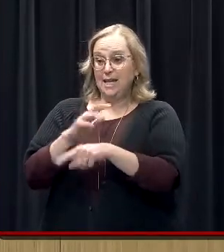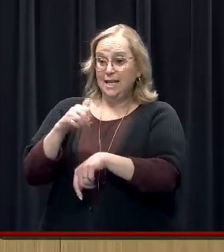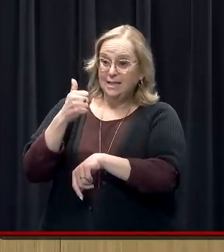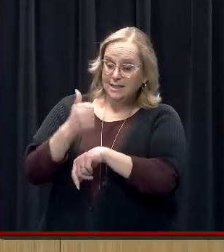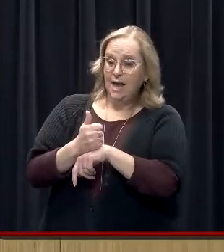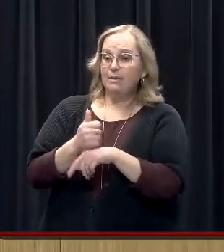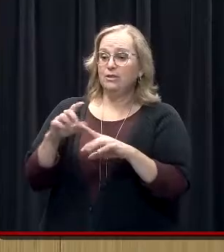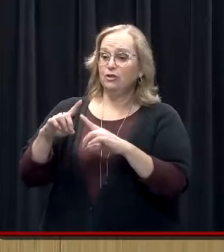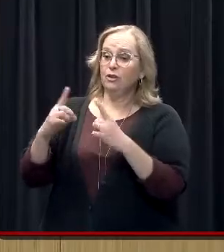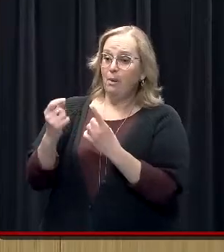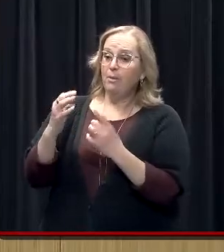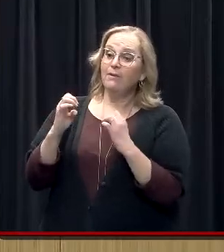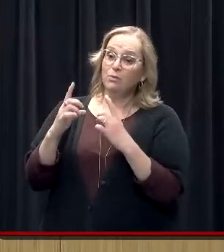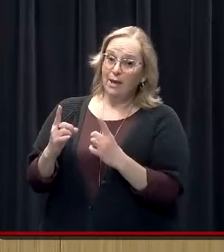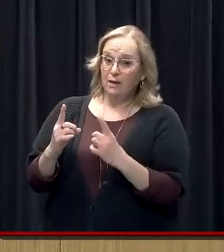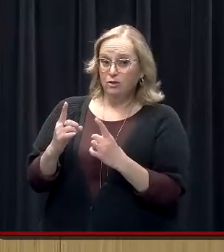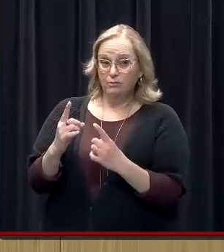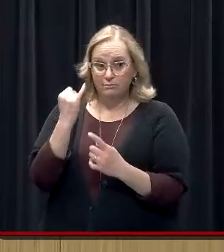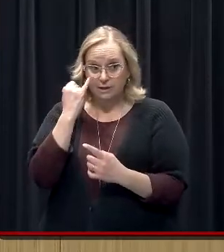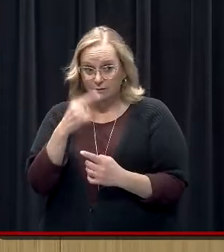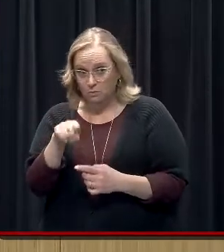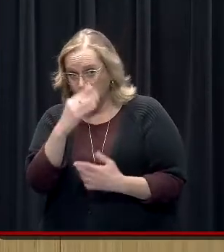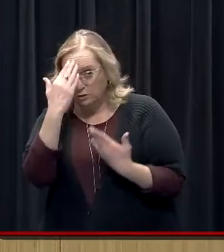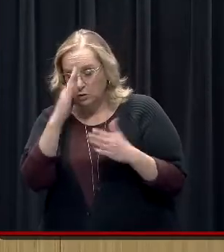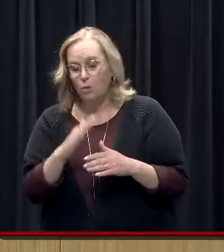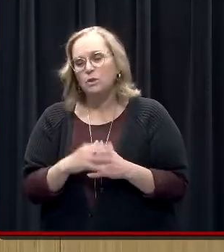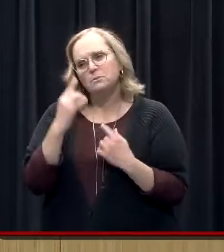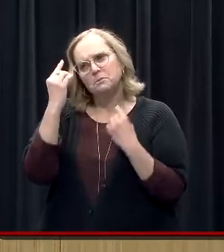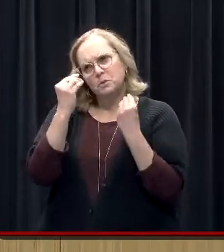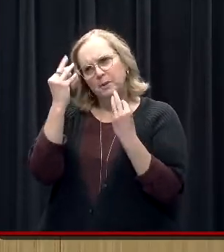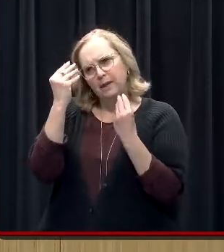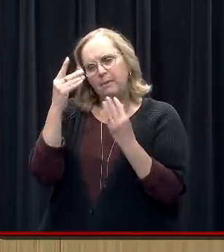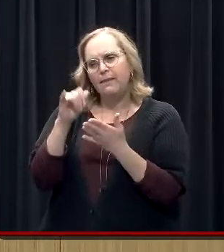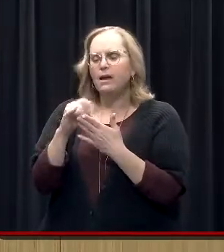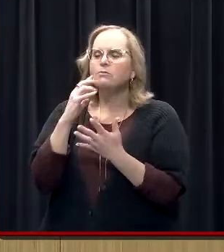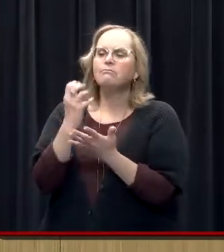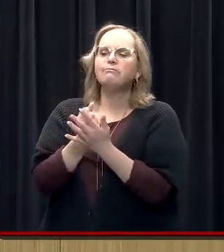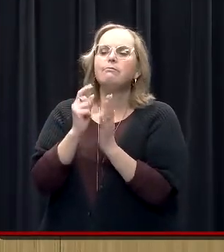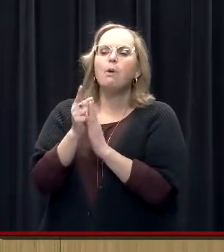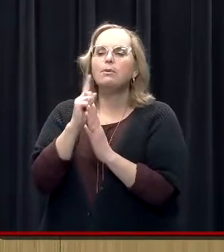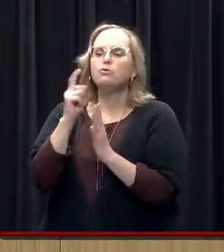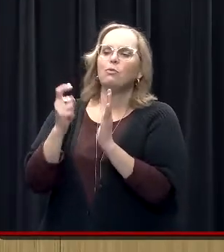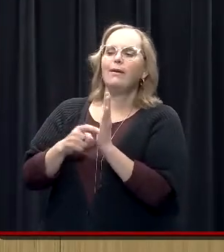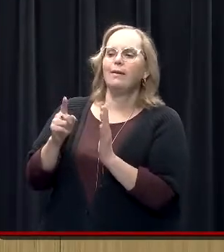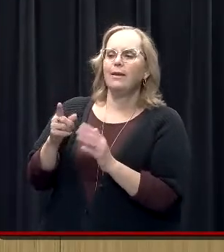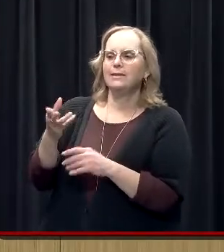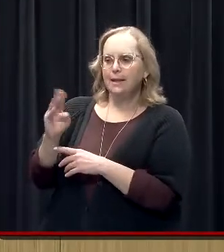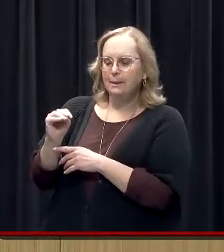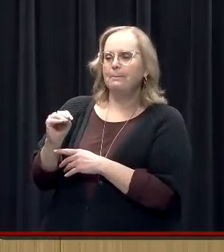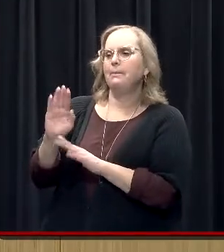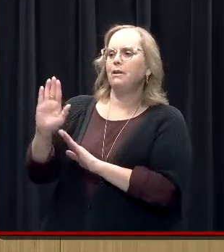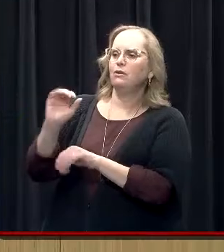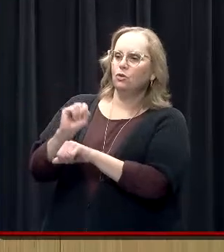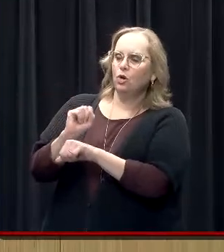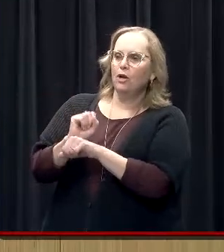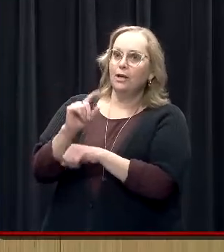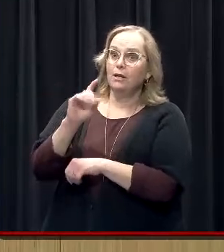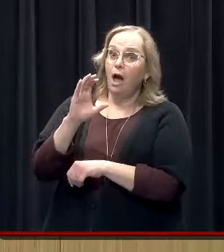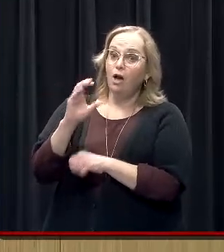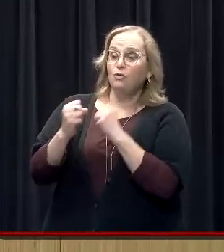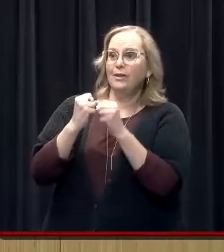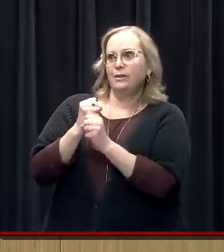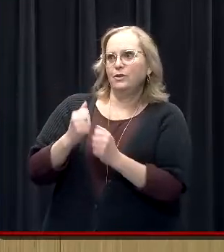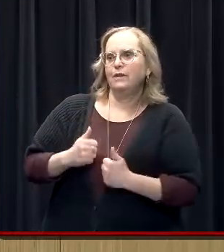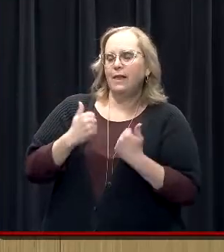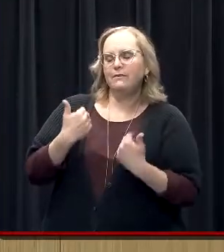Education, I should say. And so just thinking about that and just taking a moment to recognize him and all the work that he did in his 100 years of life. And so just